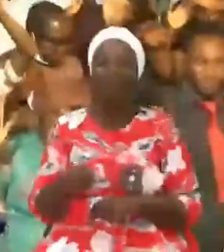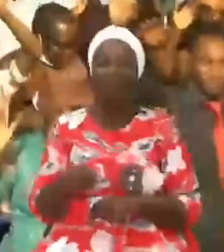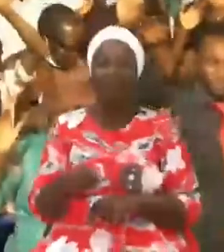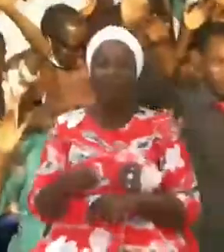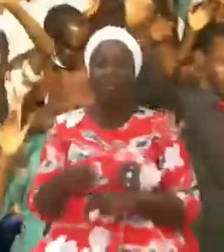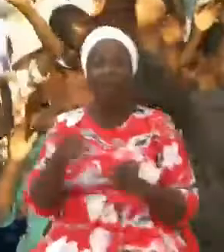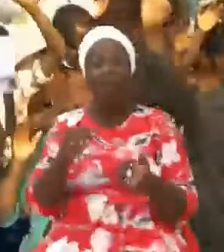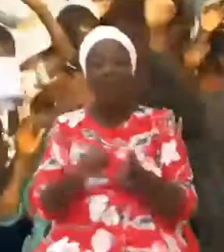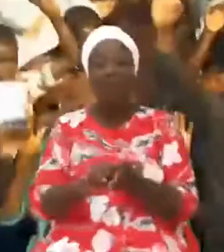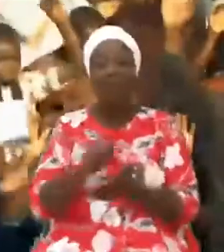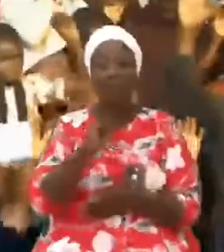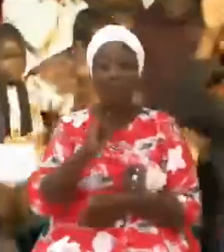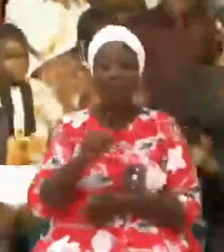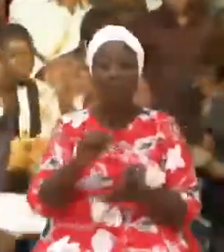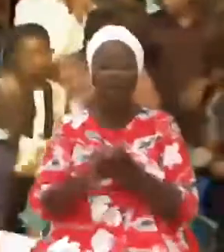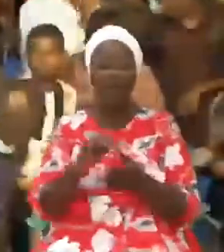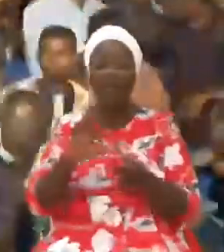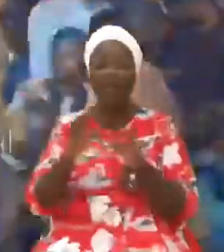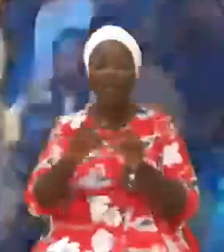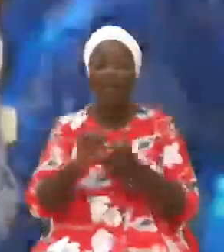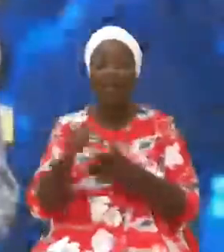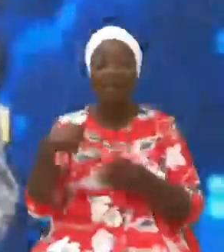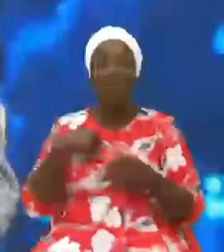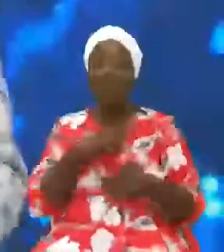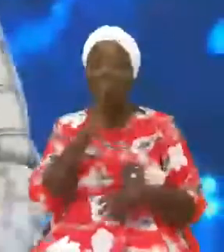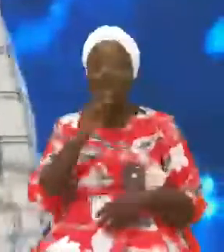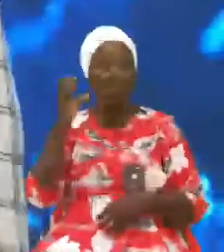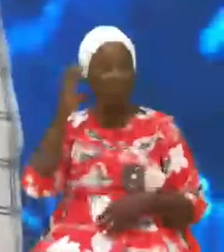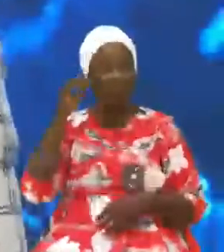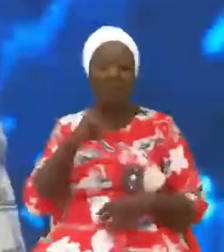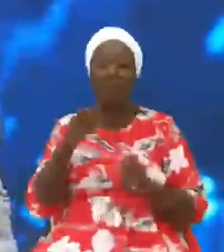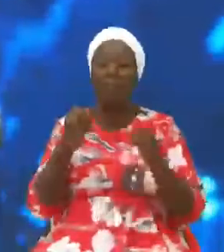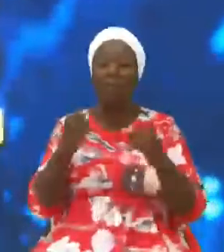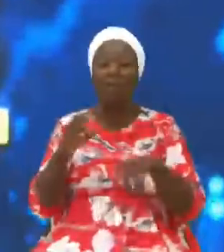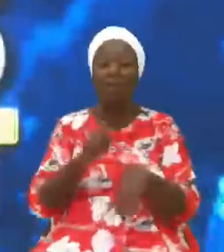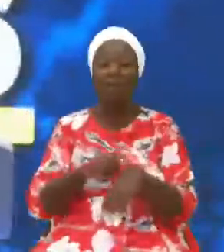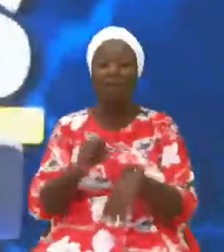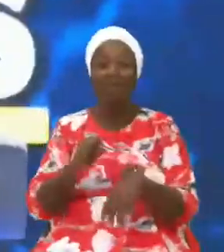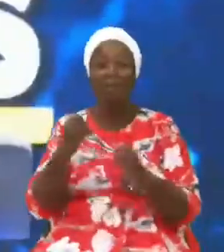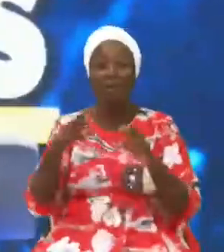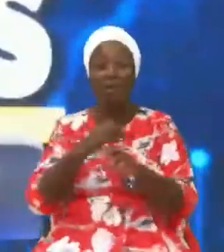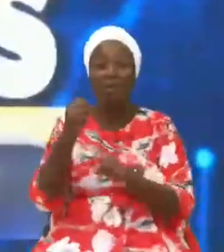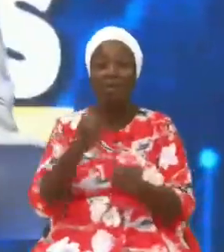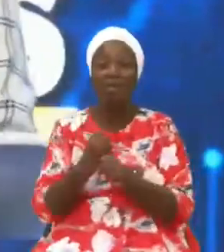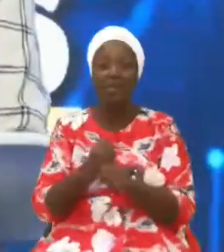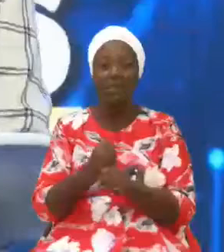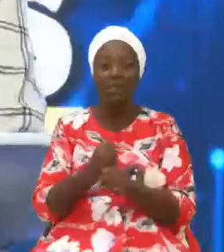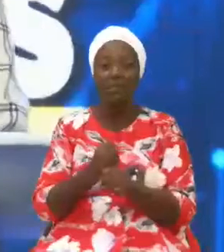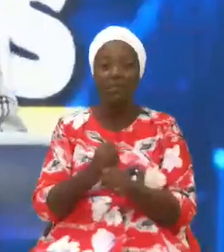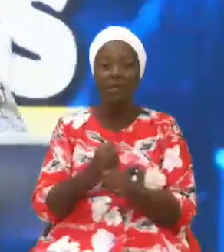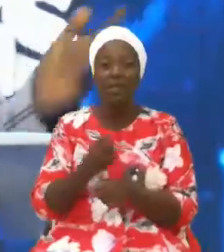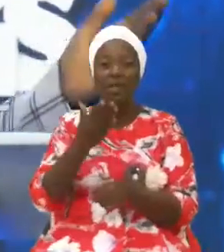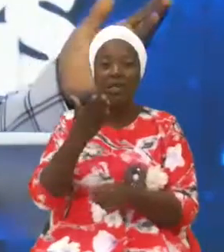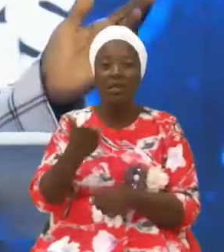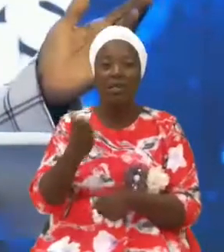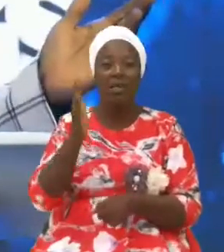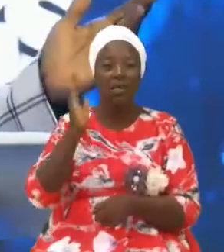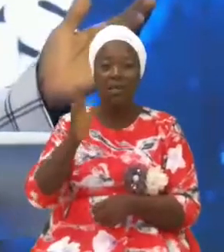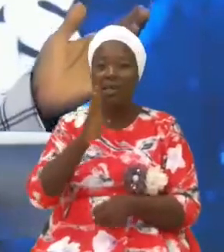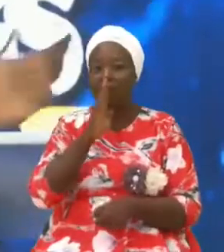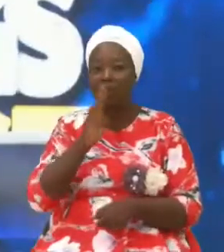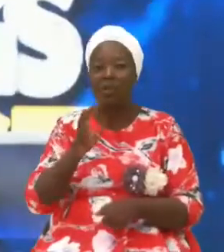God bless you. You can sit down. That sentence you have been hearing many